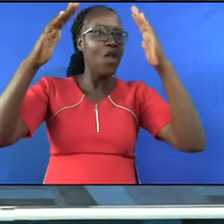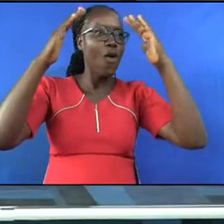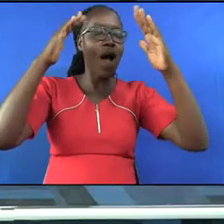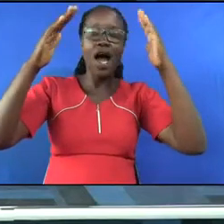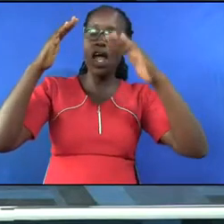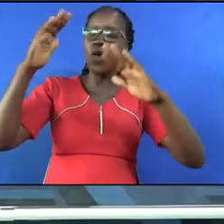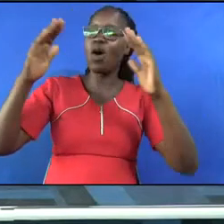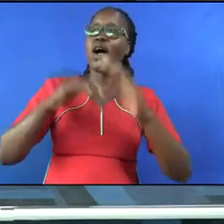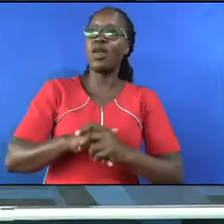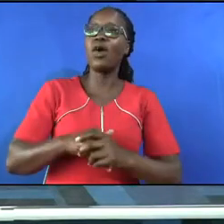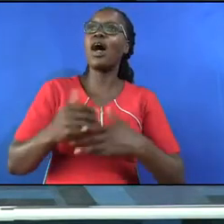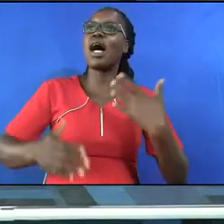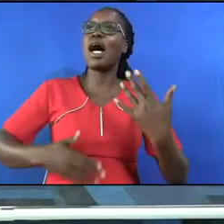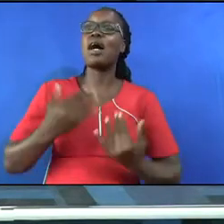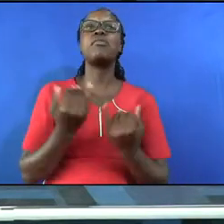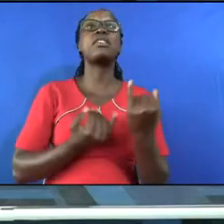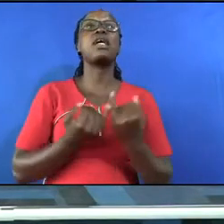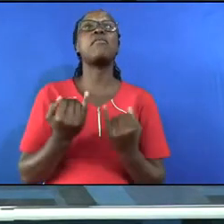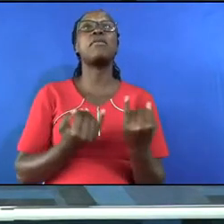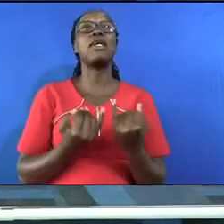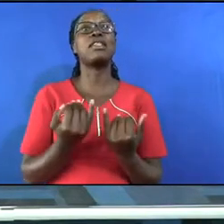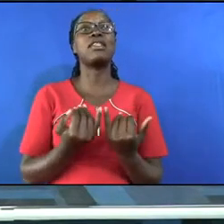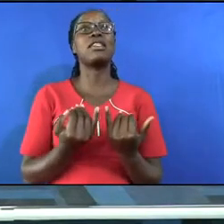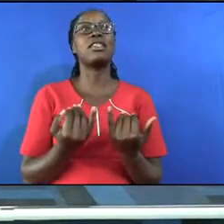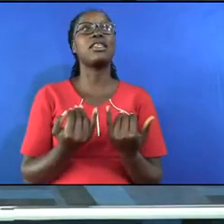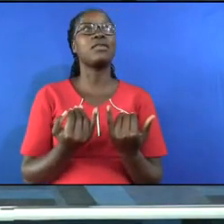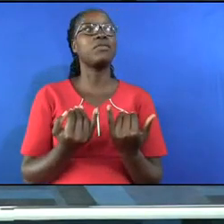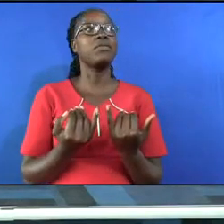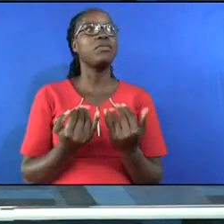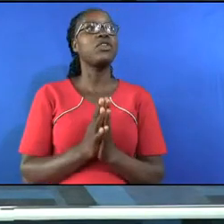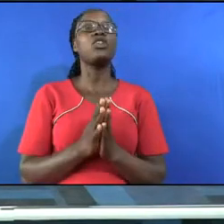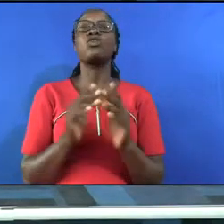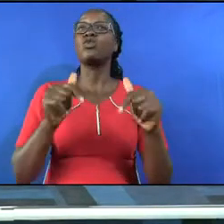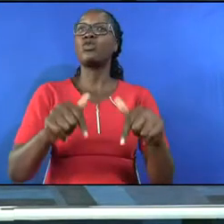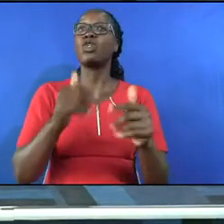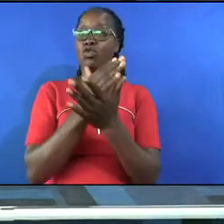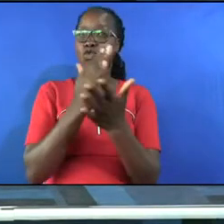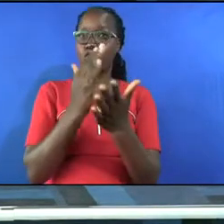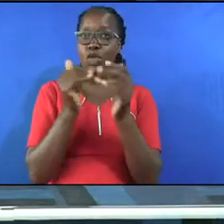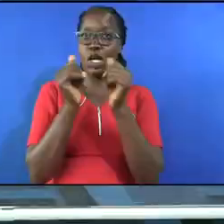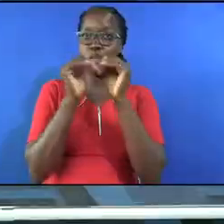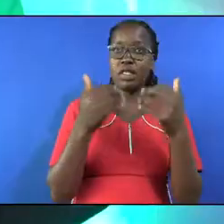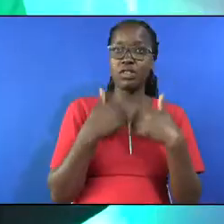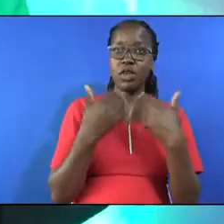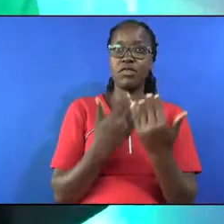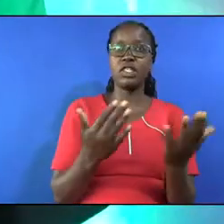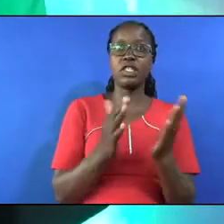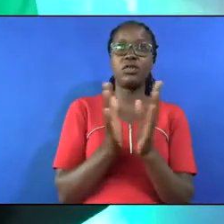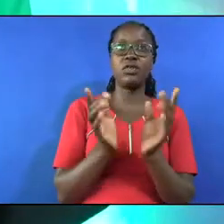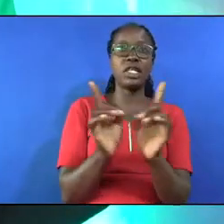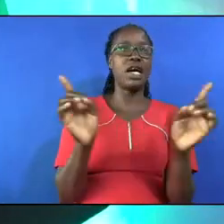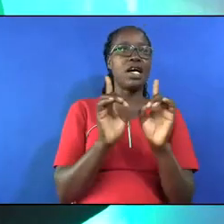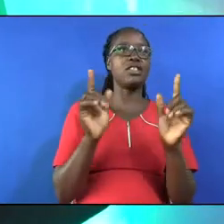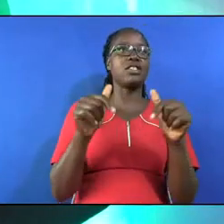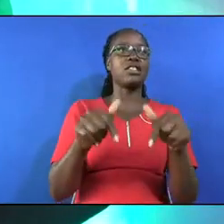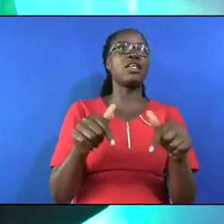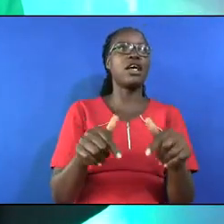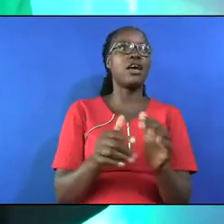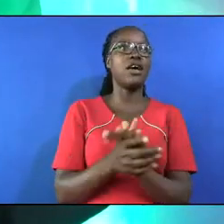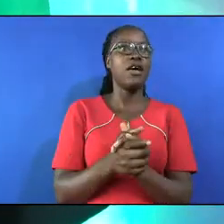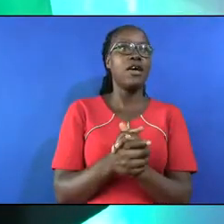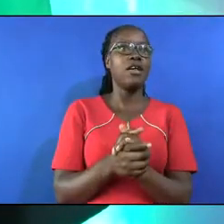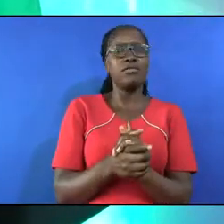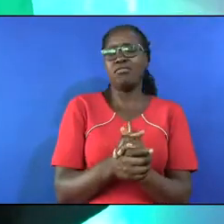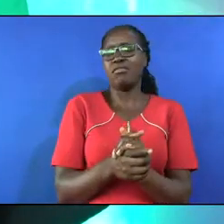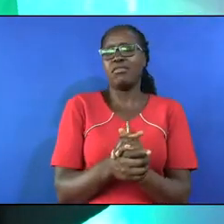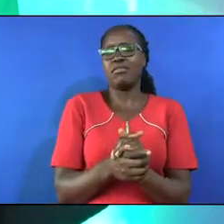Sabbath. Happy day. Yeah, indeed, it is a blessing to have children amongst us. And